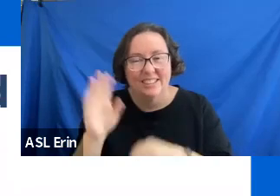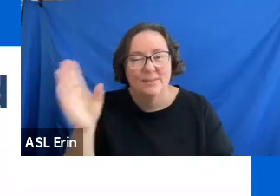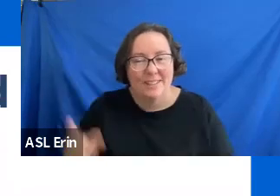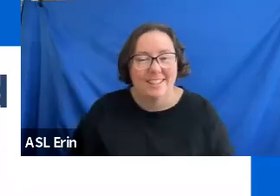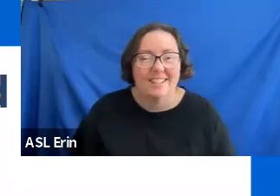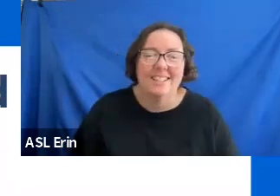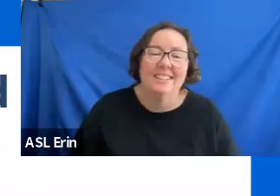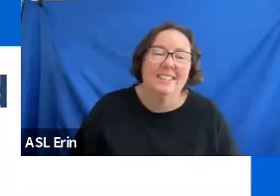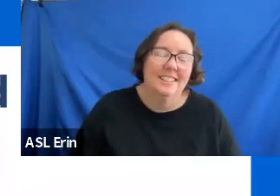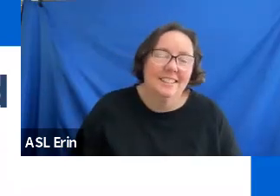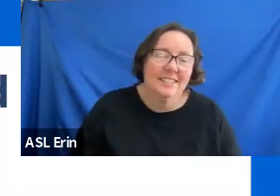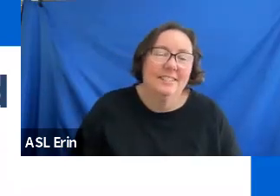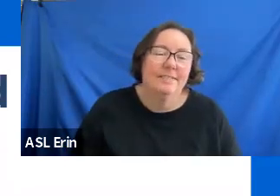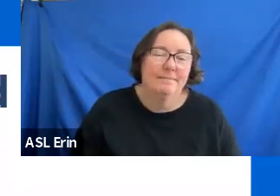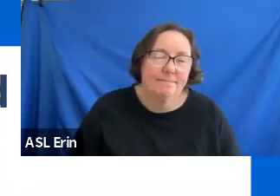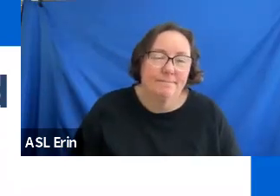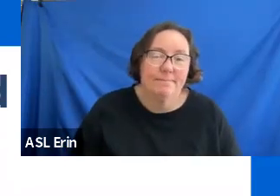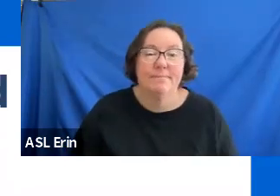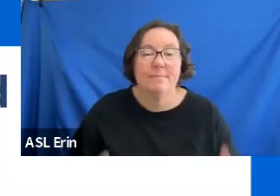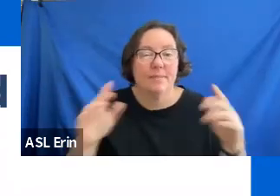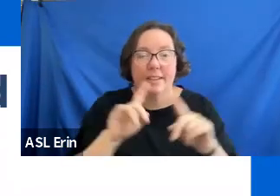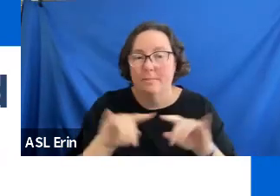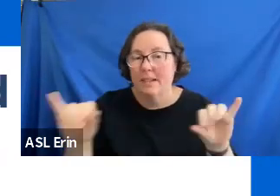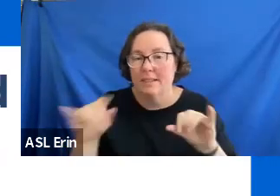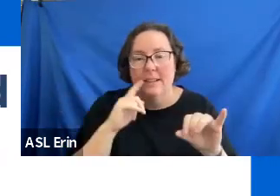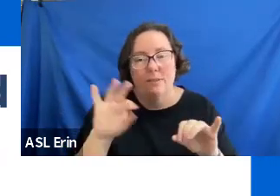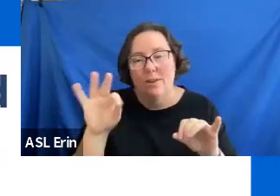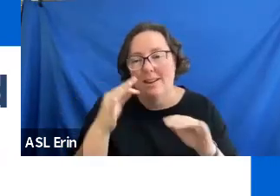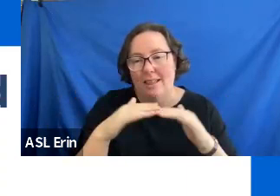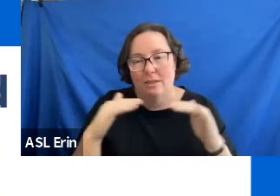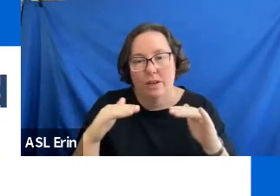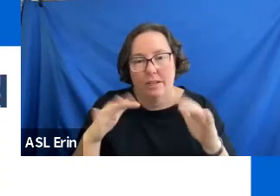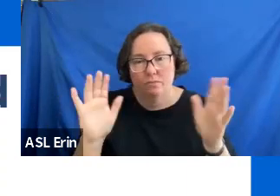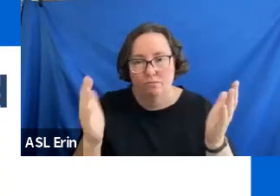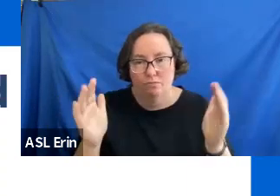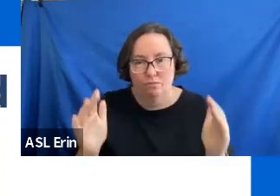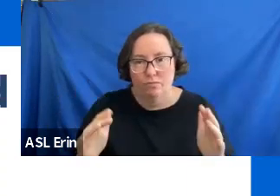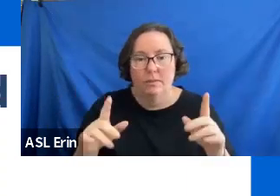that, but is the same data for 9th grade.